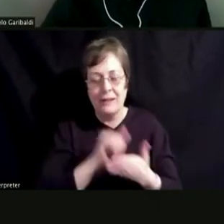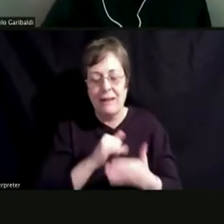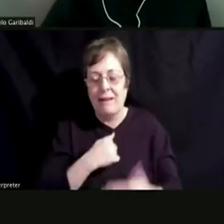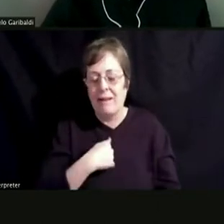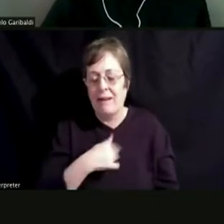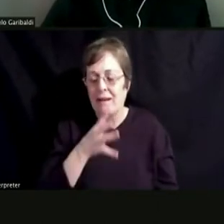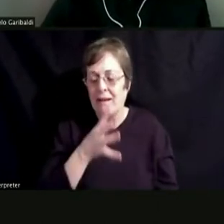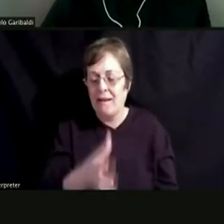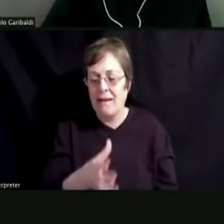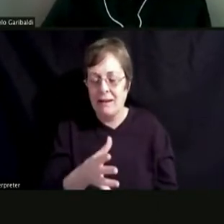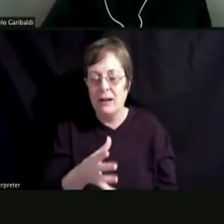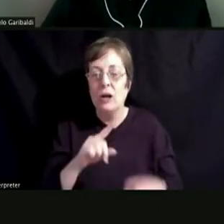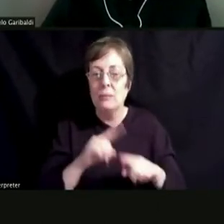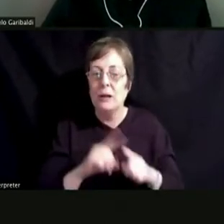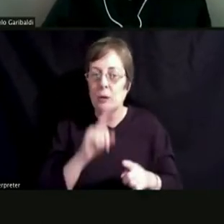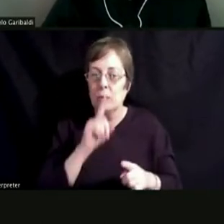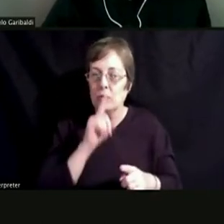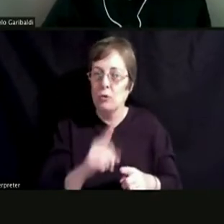am sure that it helped.